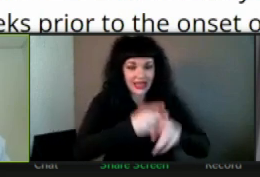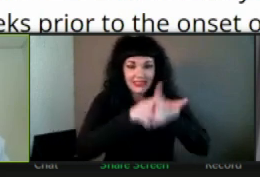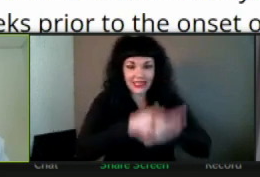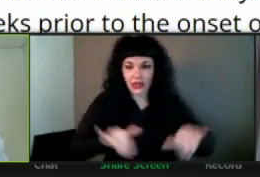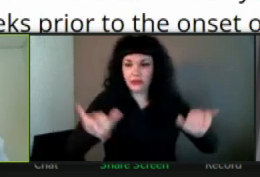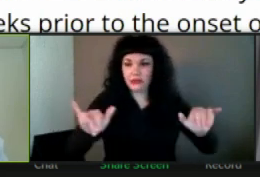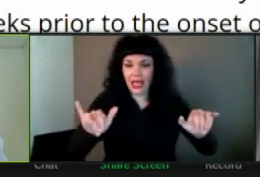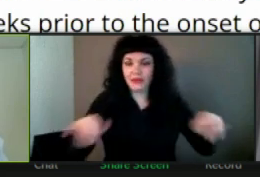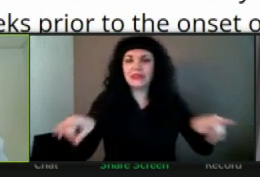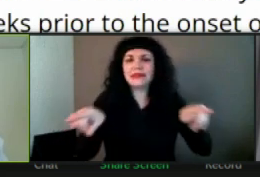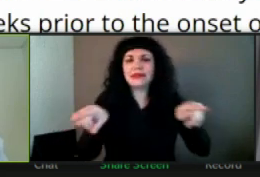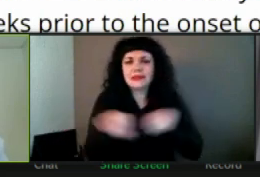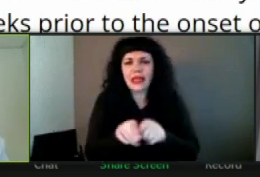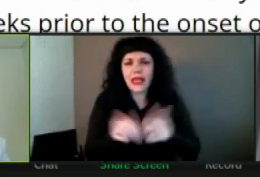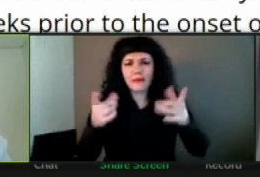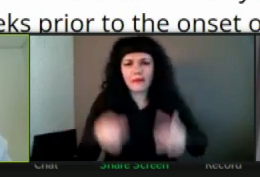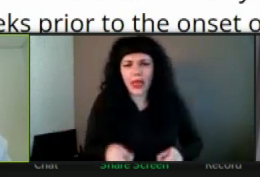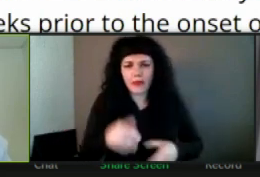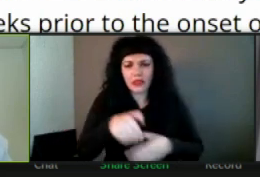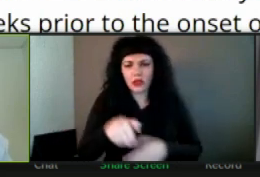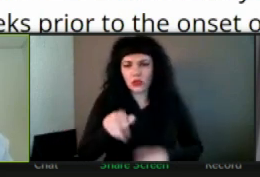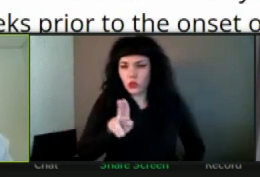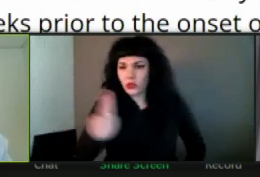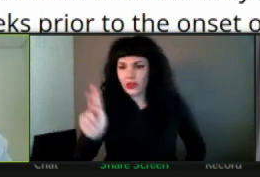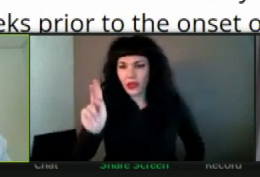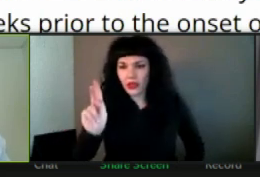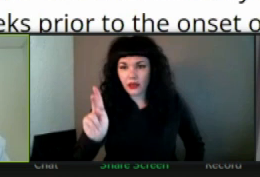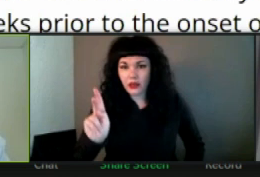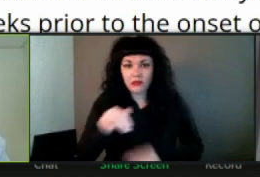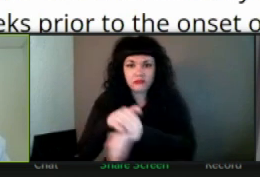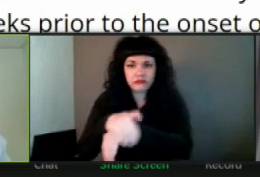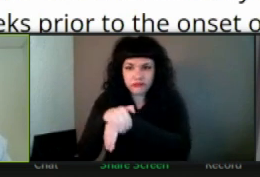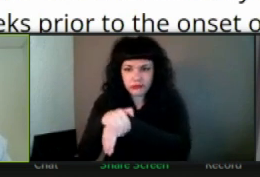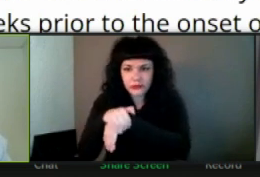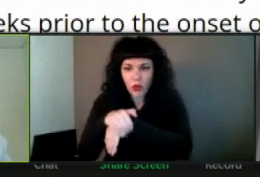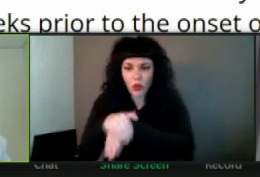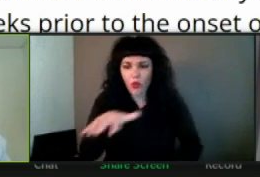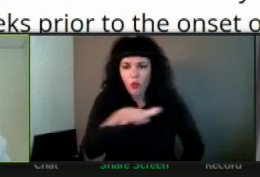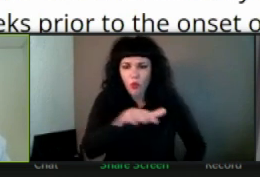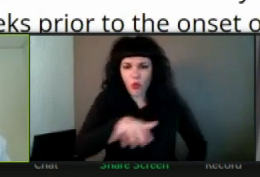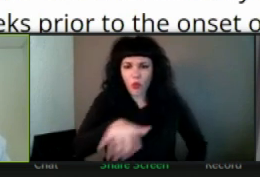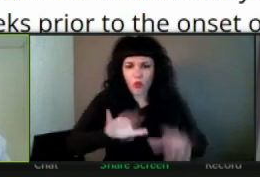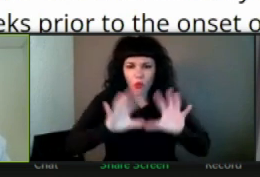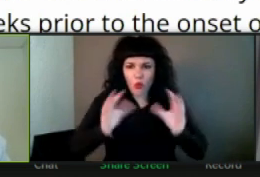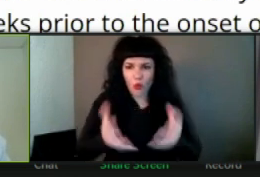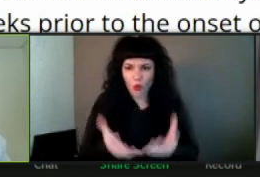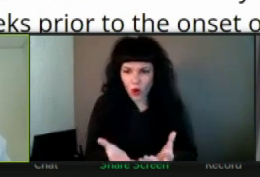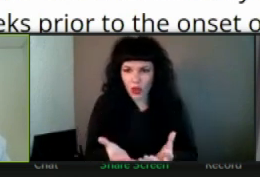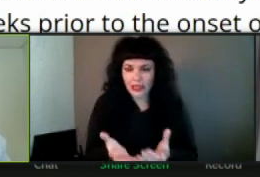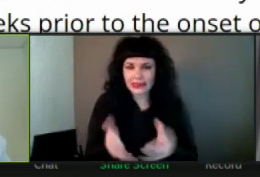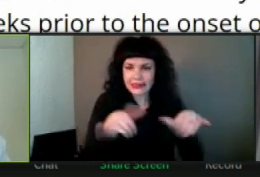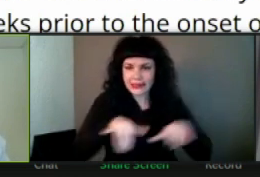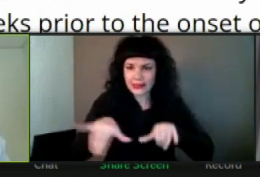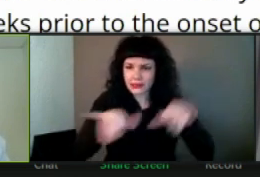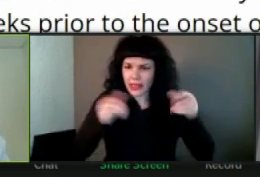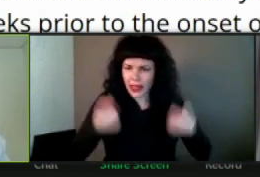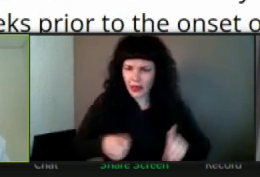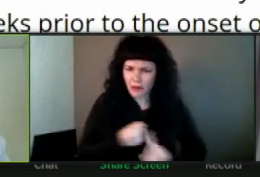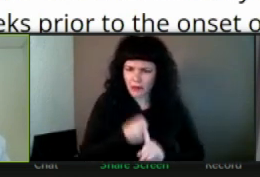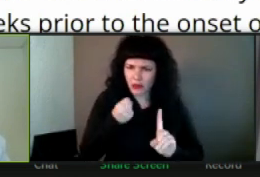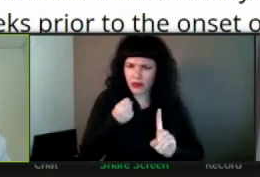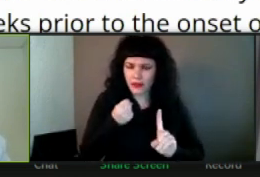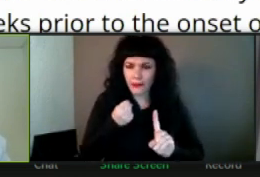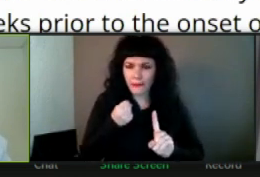Britain, across the world, actually. So literally the weekend that we were taking care of this patient, the